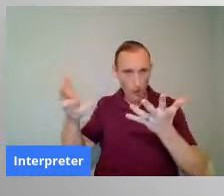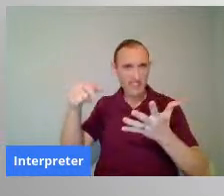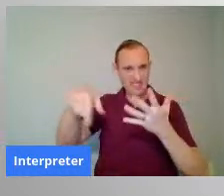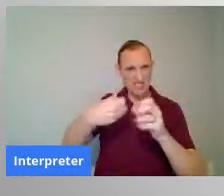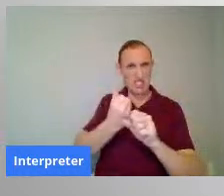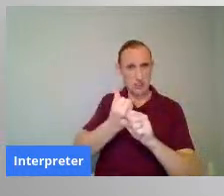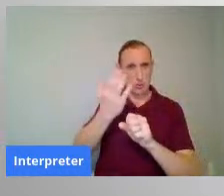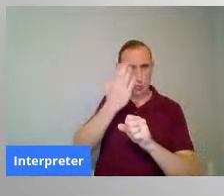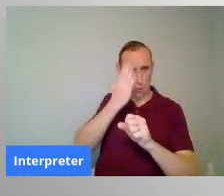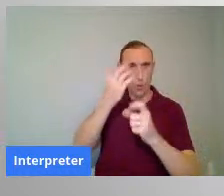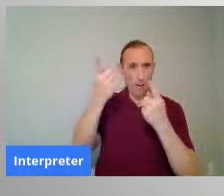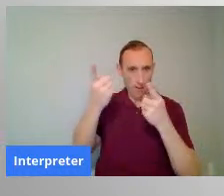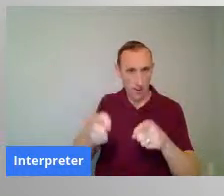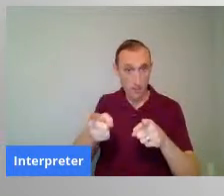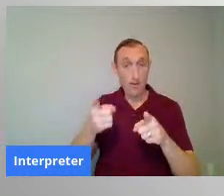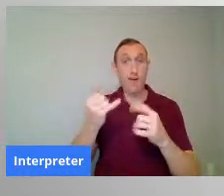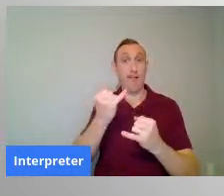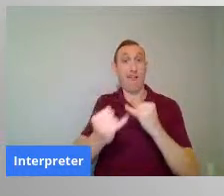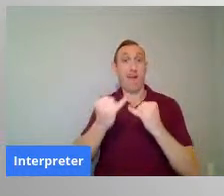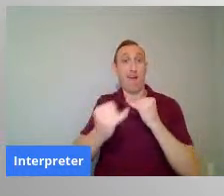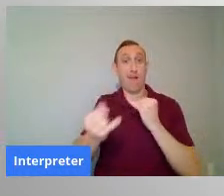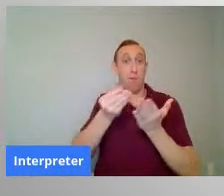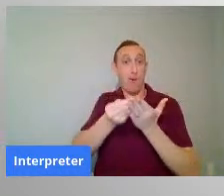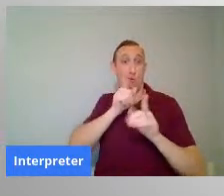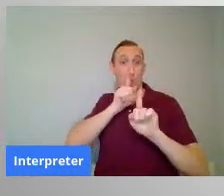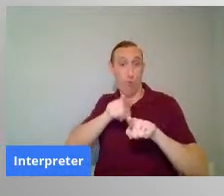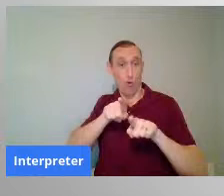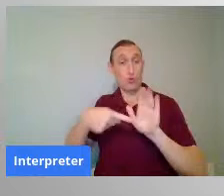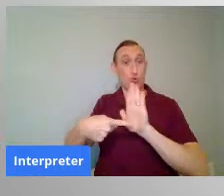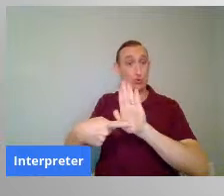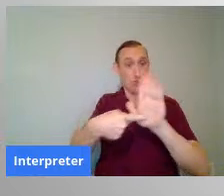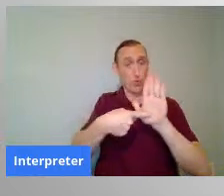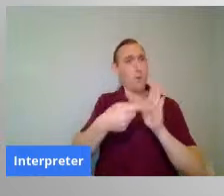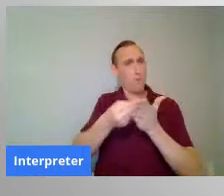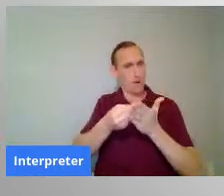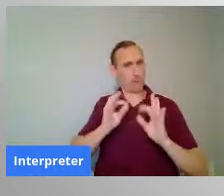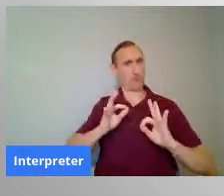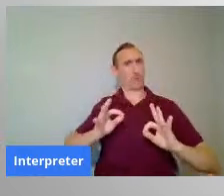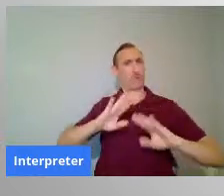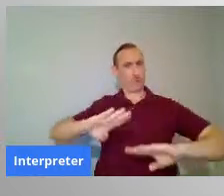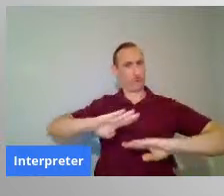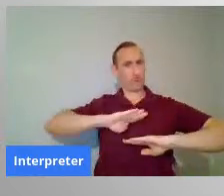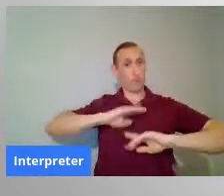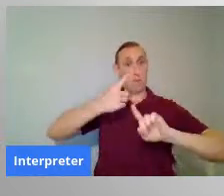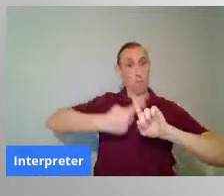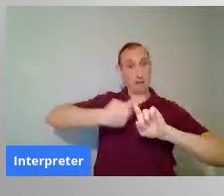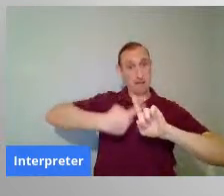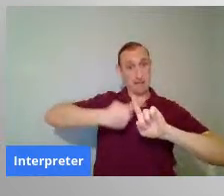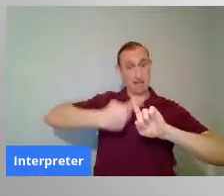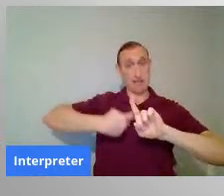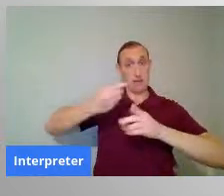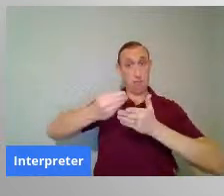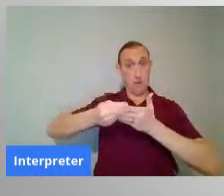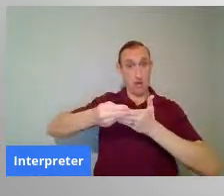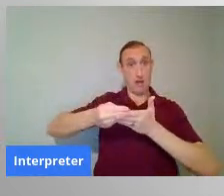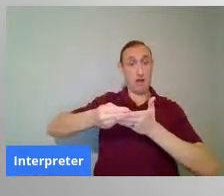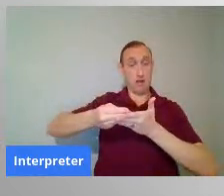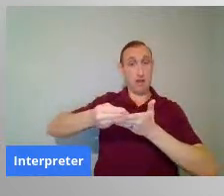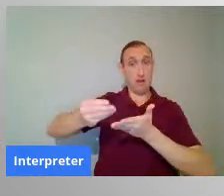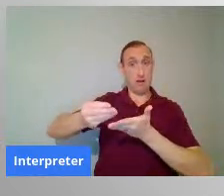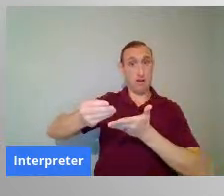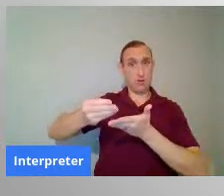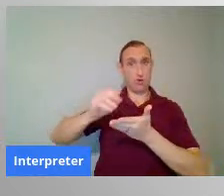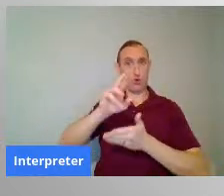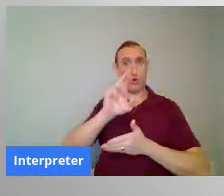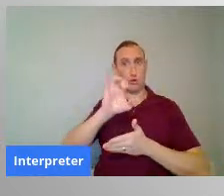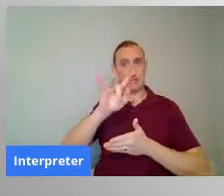Finally, the financial report shows that we're in very good shape. We monthly finances came in at monthly receipts came